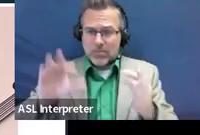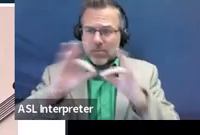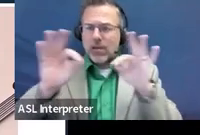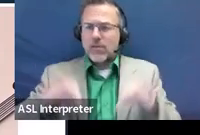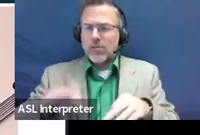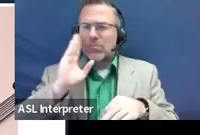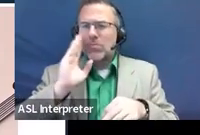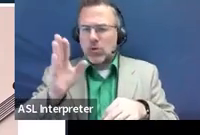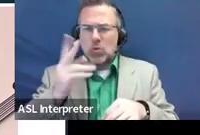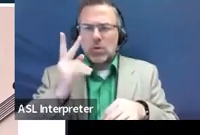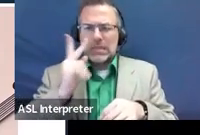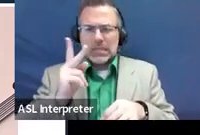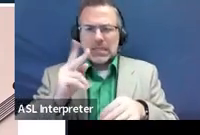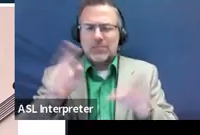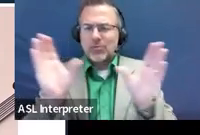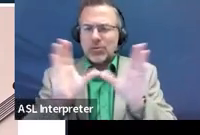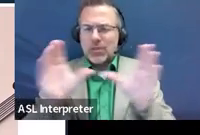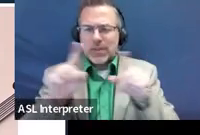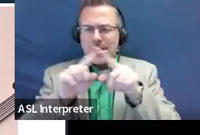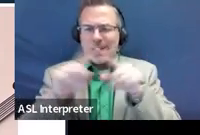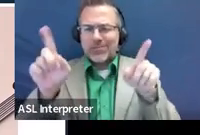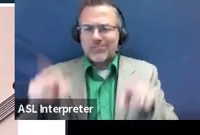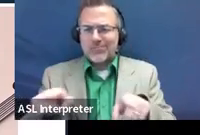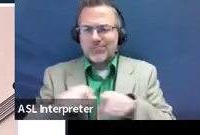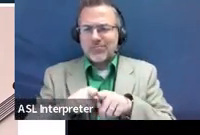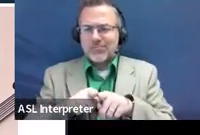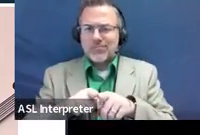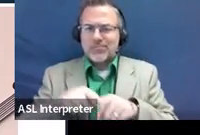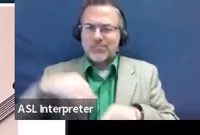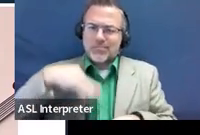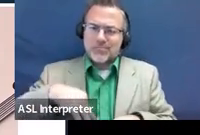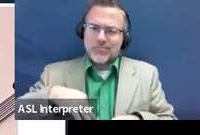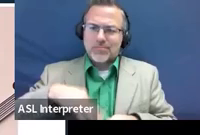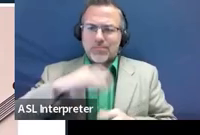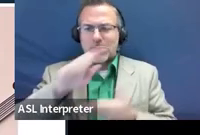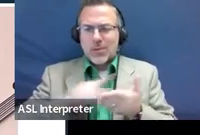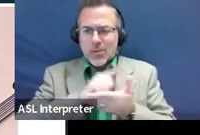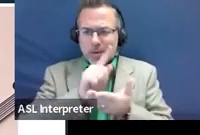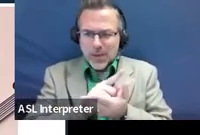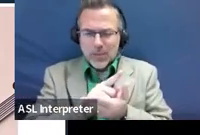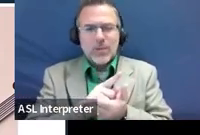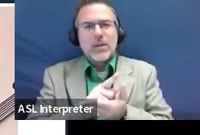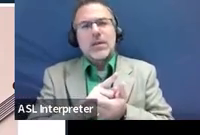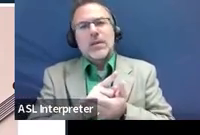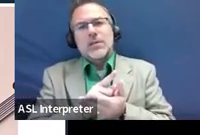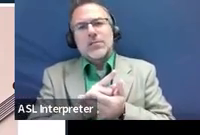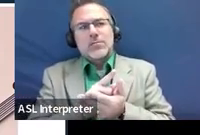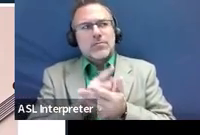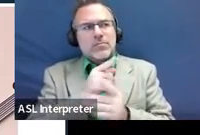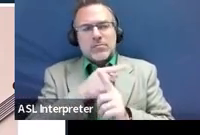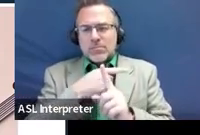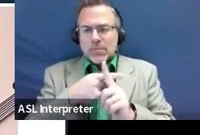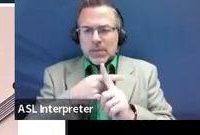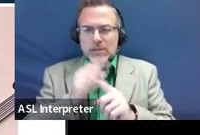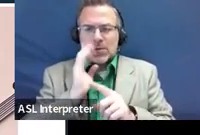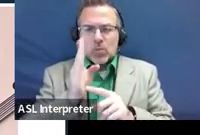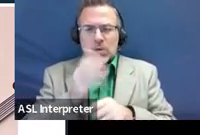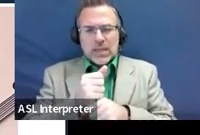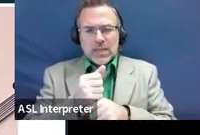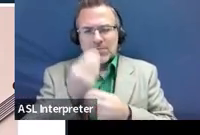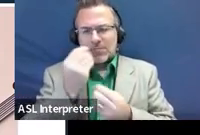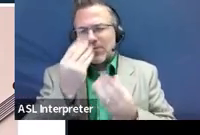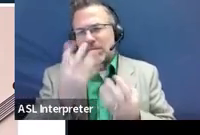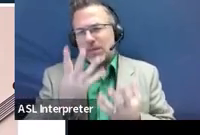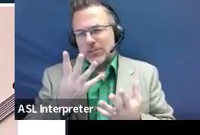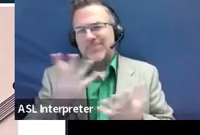with the contact hour certificate. So that's the only way we can do it with these office hours. So I